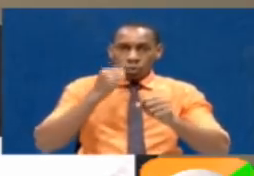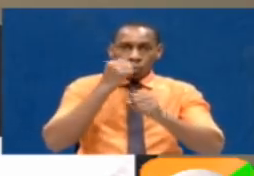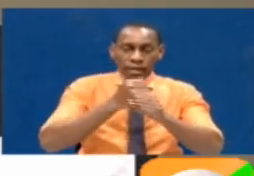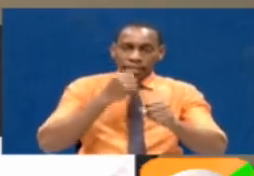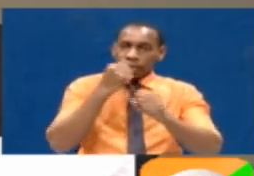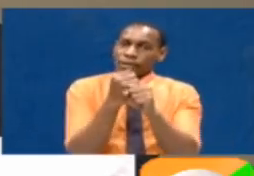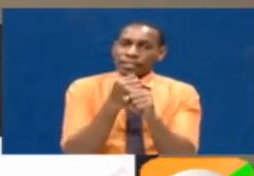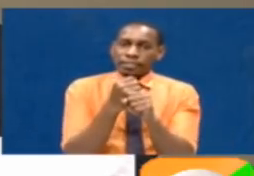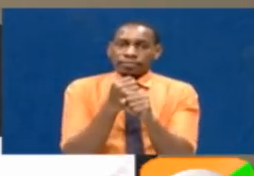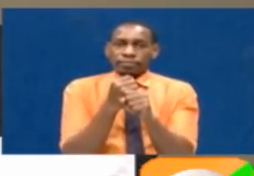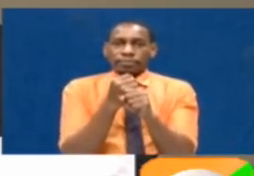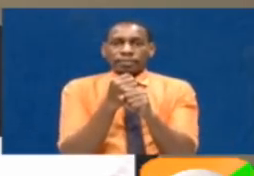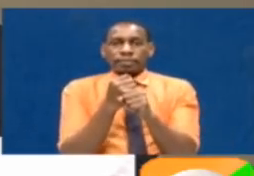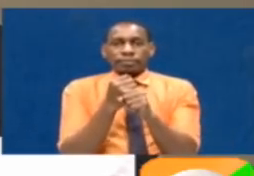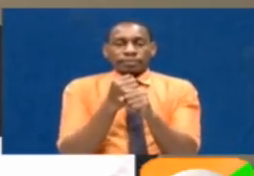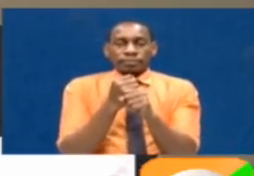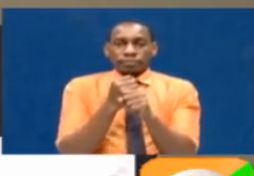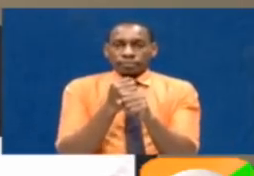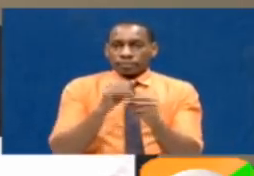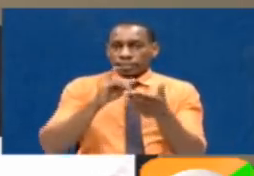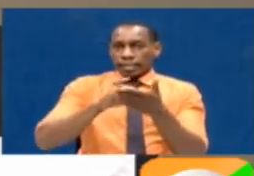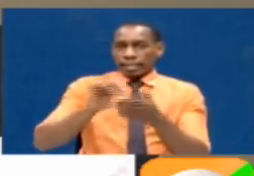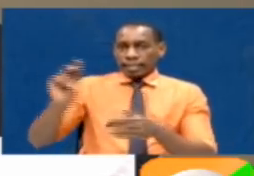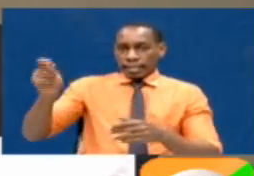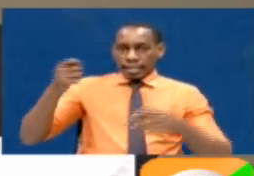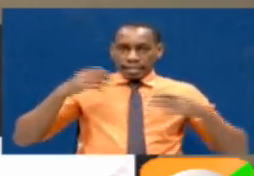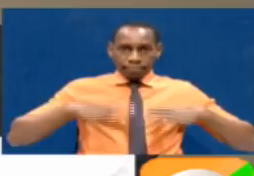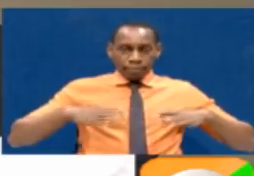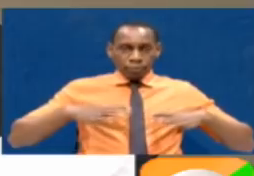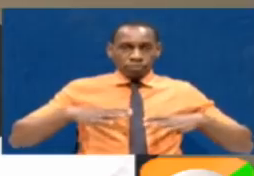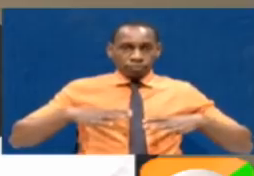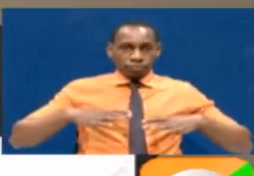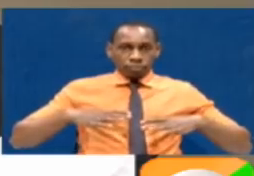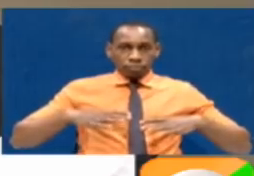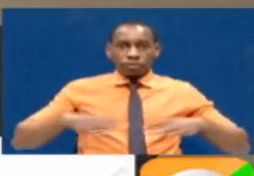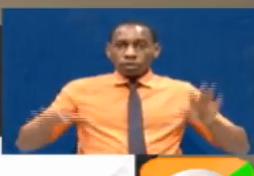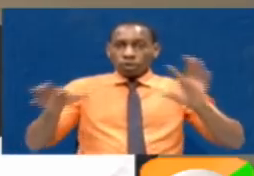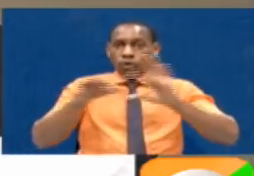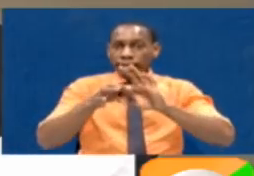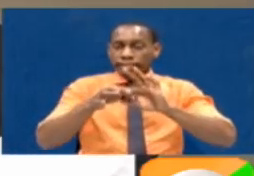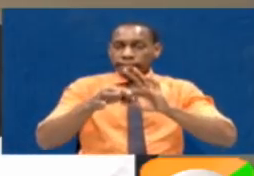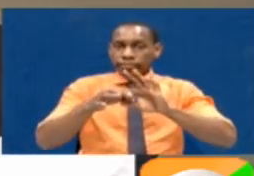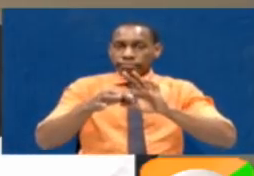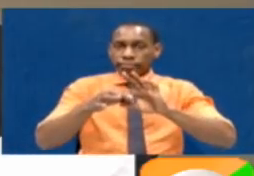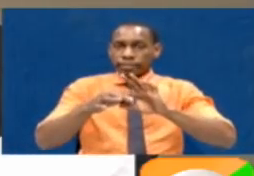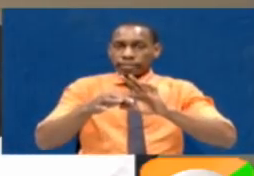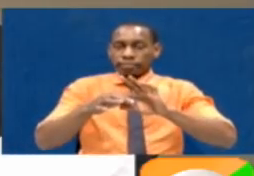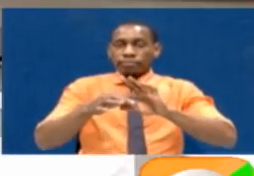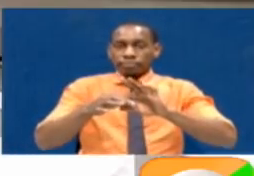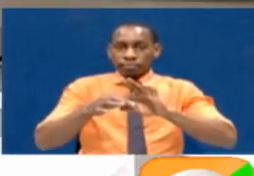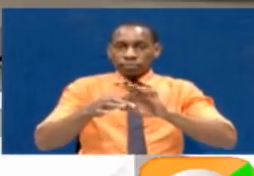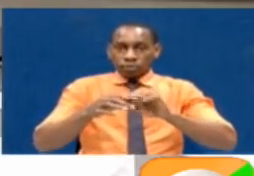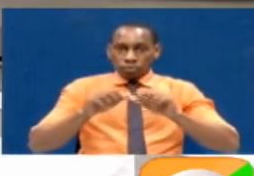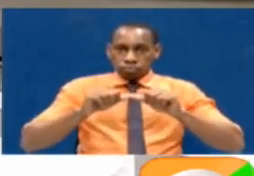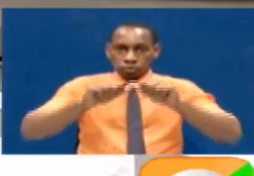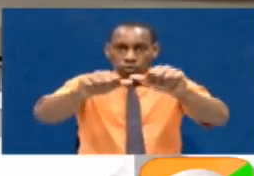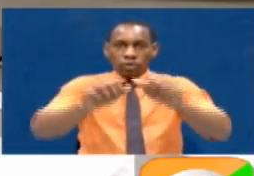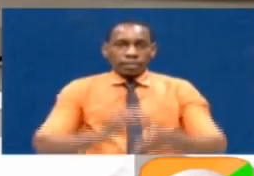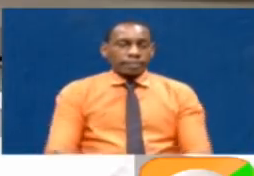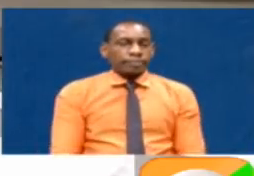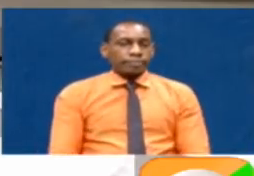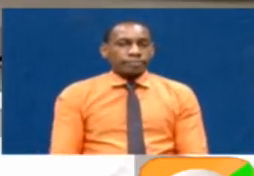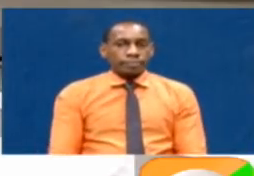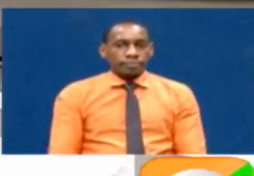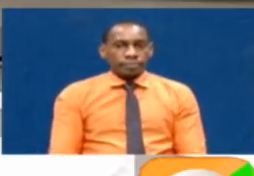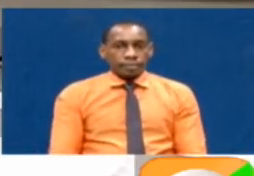so to say, to ensure that Kenyans are connected through this crisis. And Peter, speaking